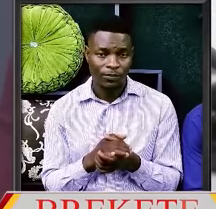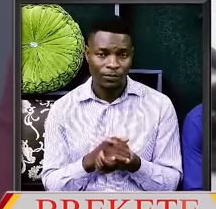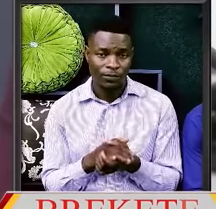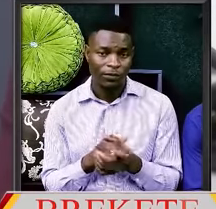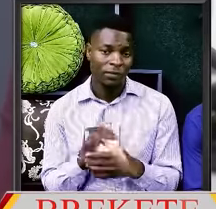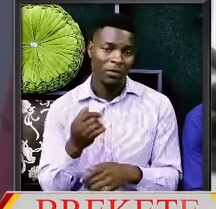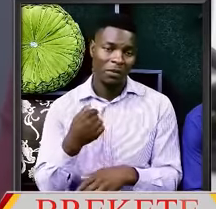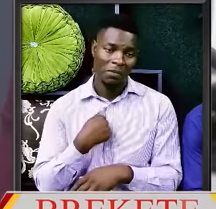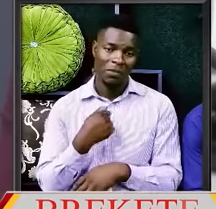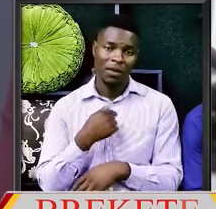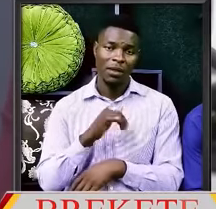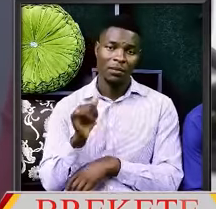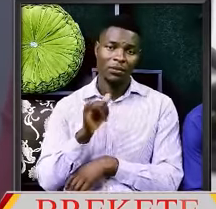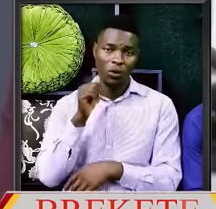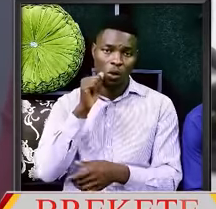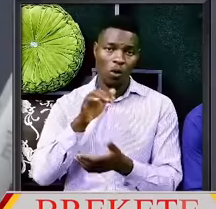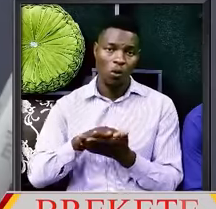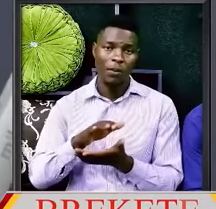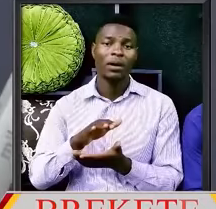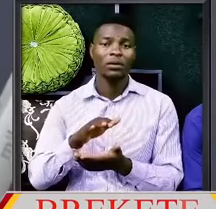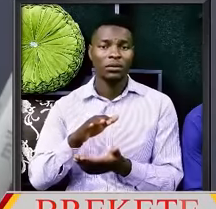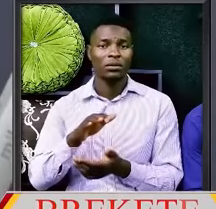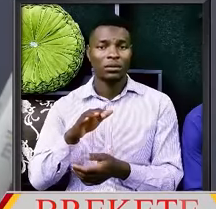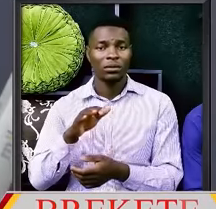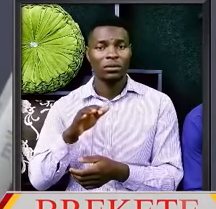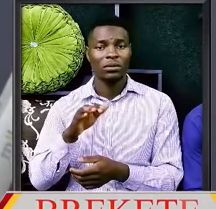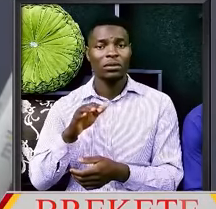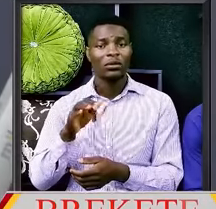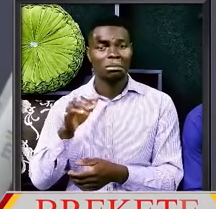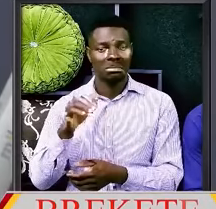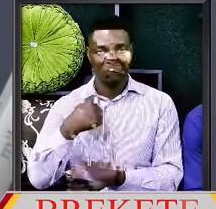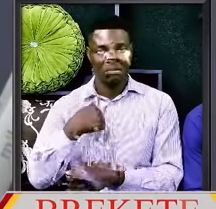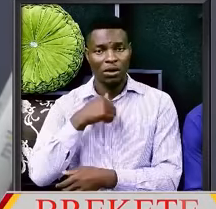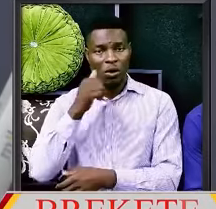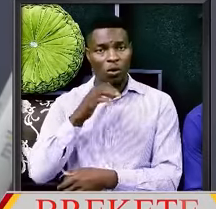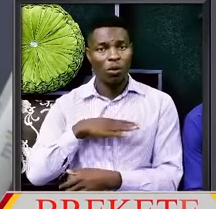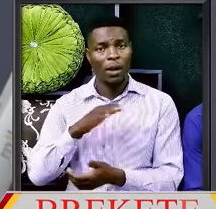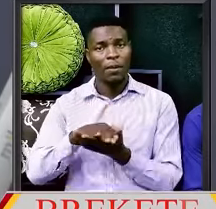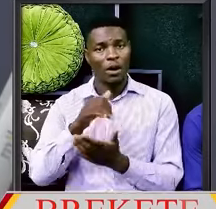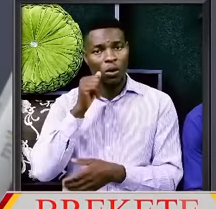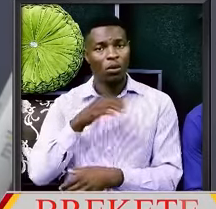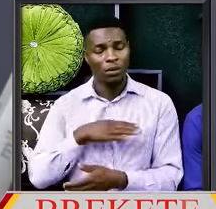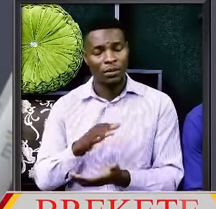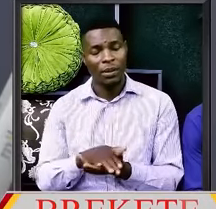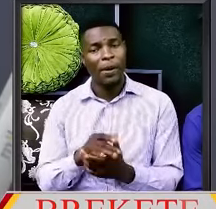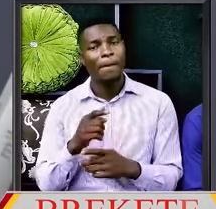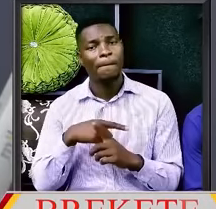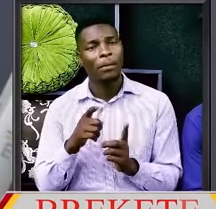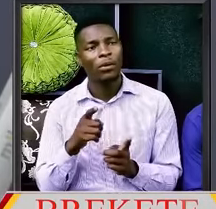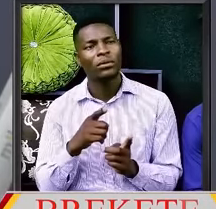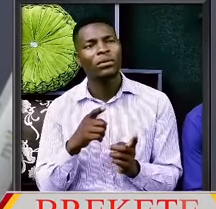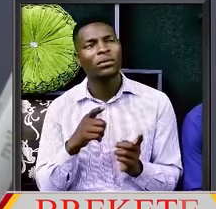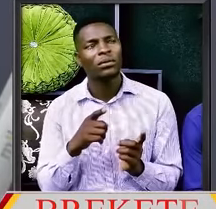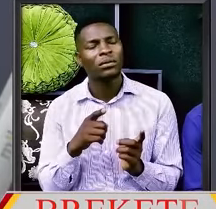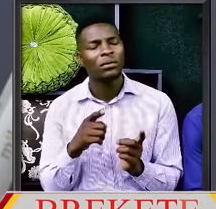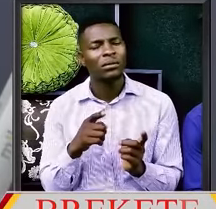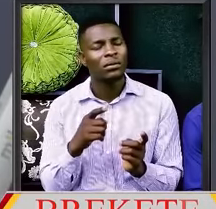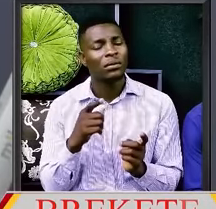also a woman, I'm also a married woman. Anything can happen, anybody can die at any time. But even if you have